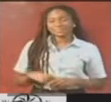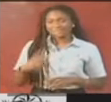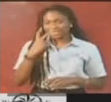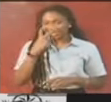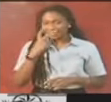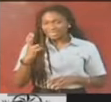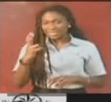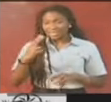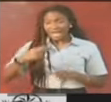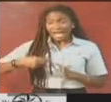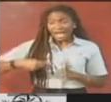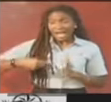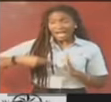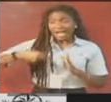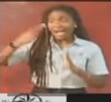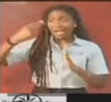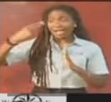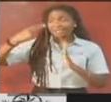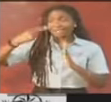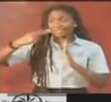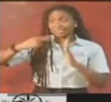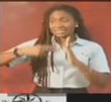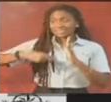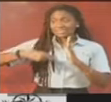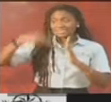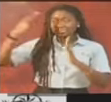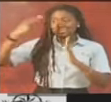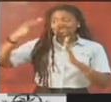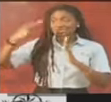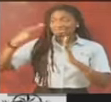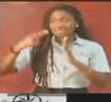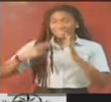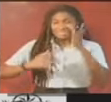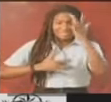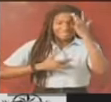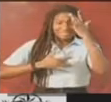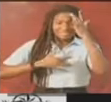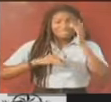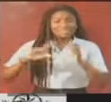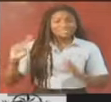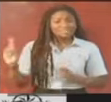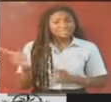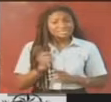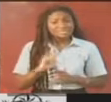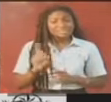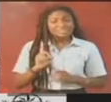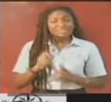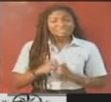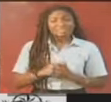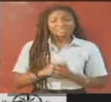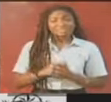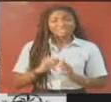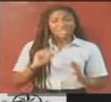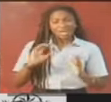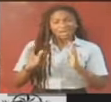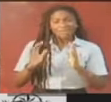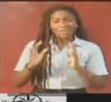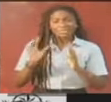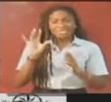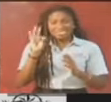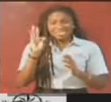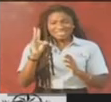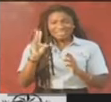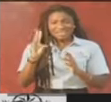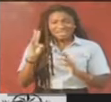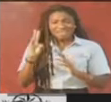highest range in this map, which represents a count of cases at the community level, would have been on about 7. And at that